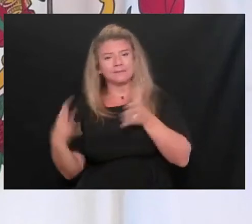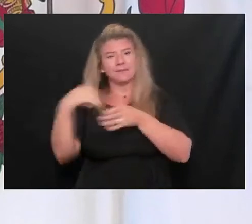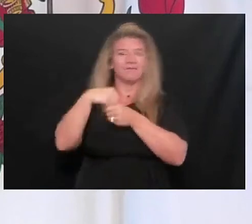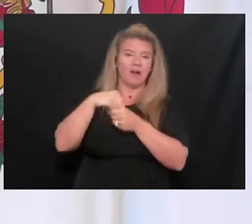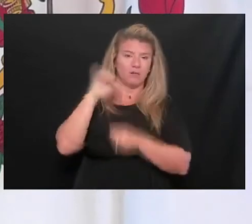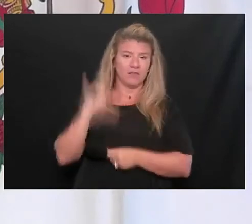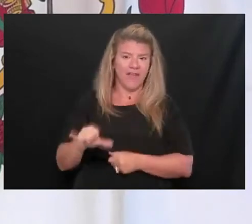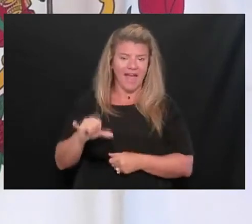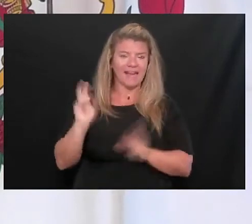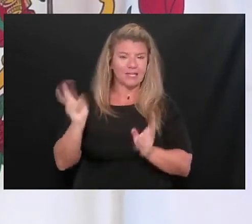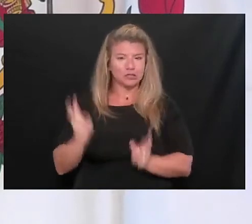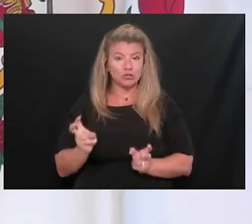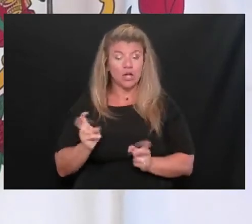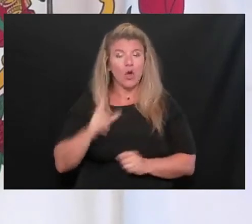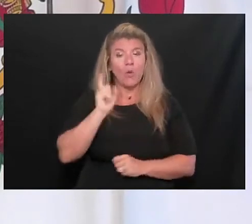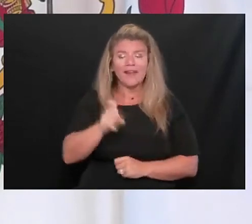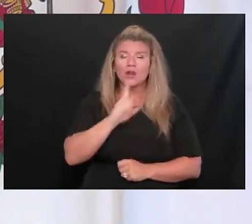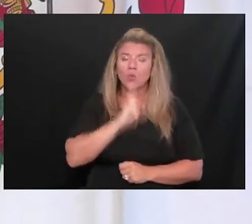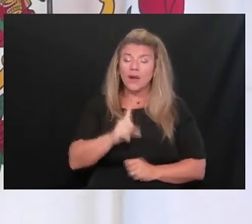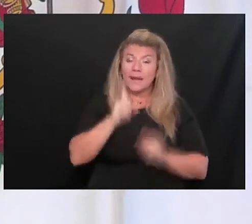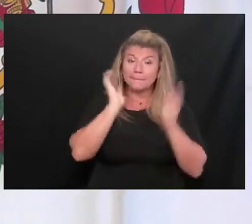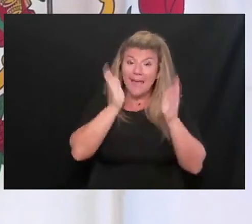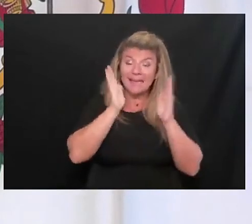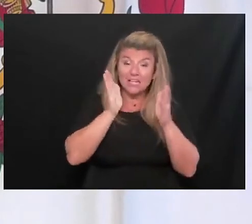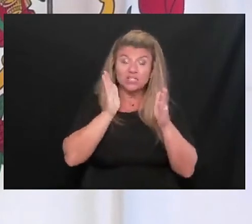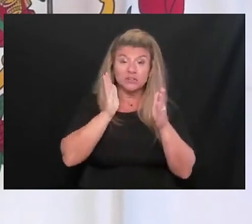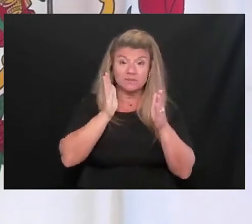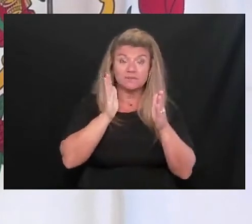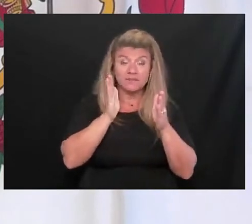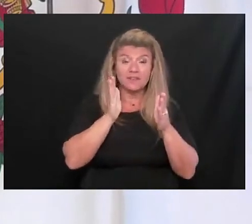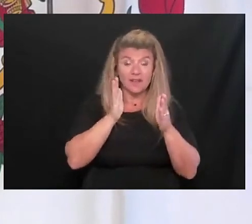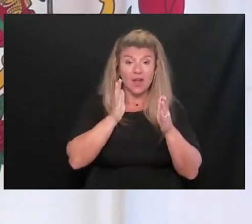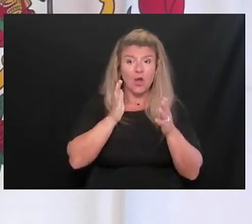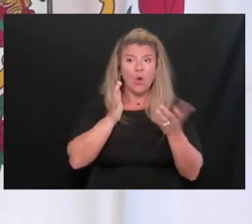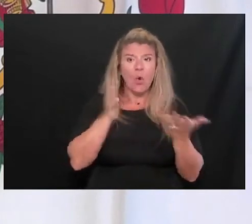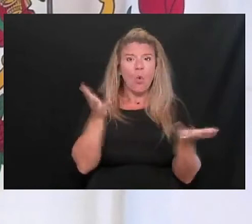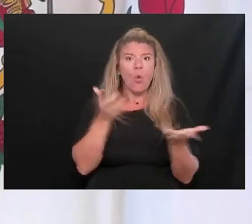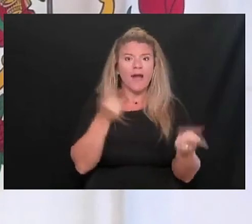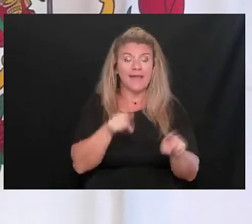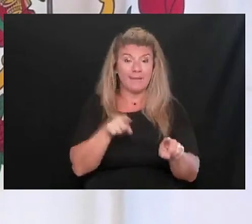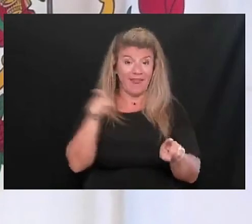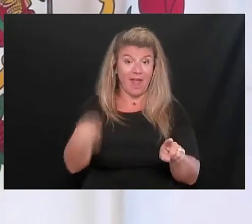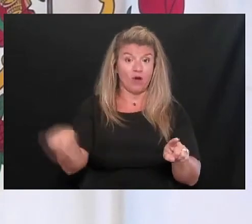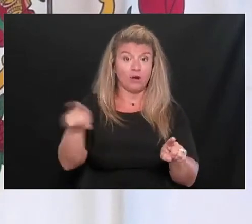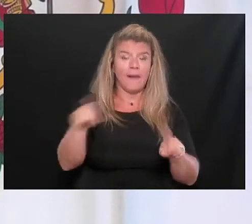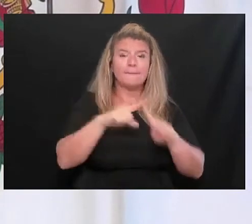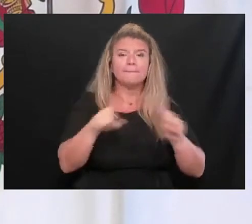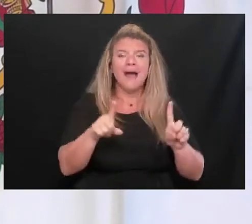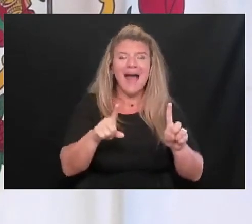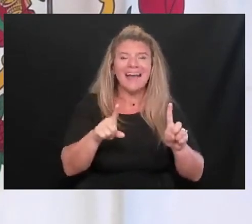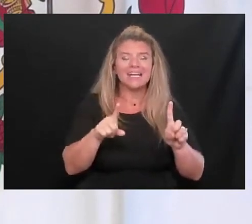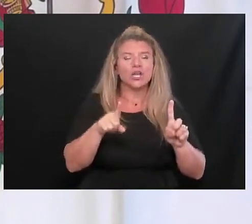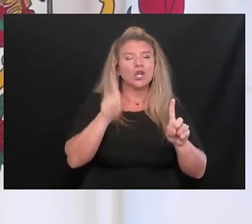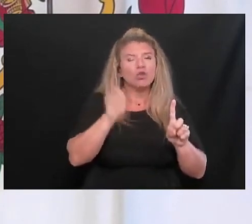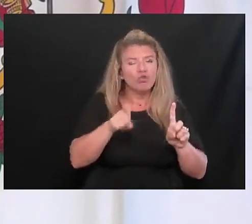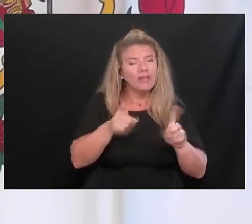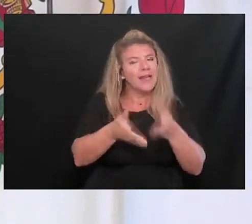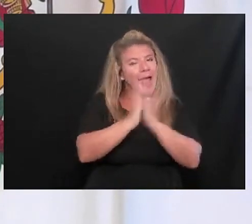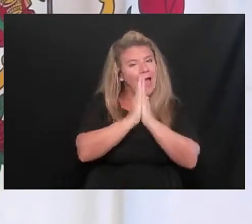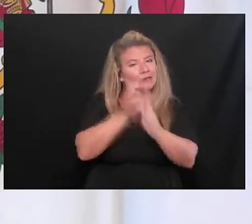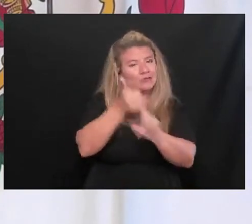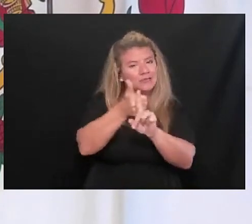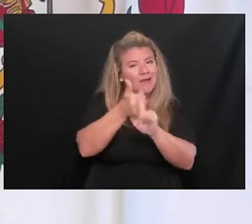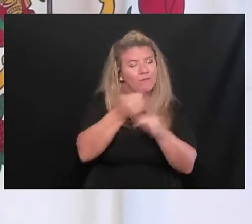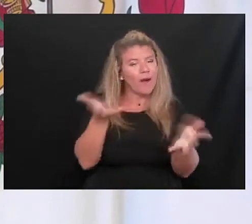And we really need to pay really close attention to, what is going on there. But the thing that you should ask yourself is just